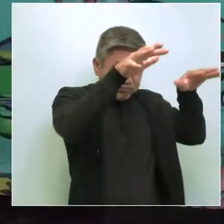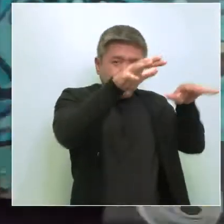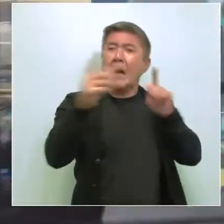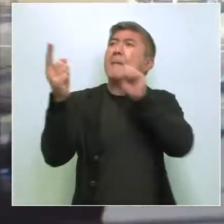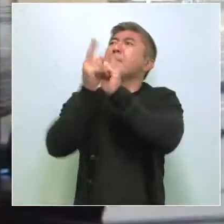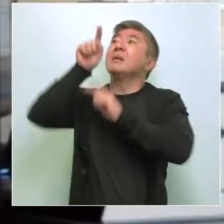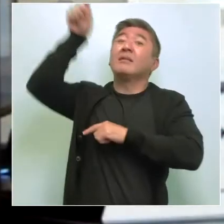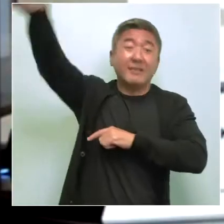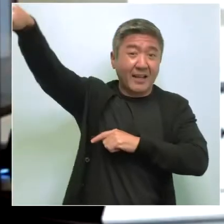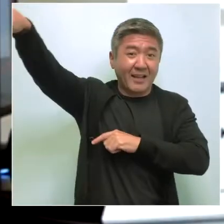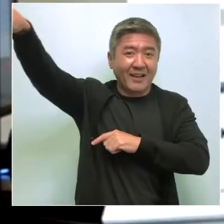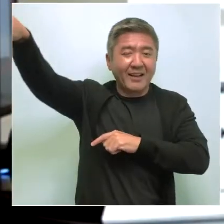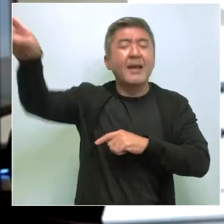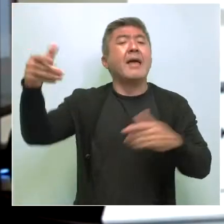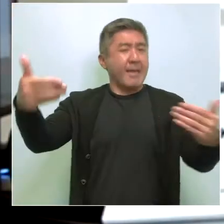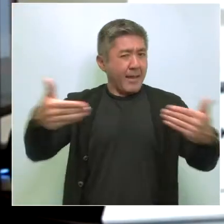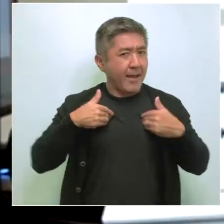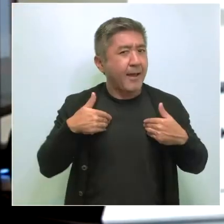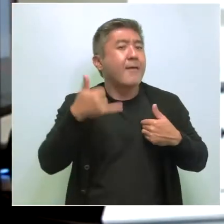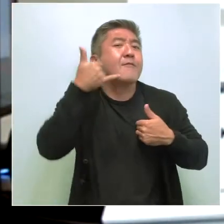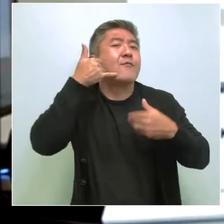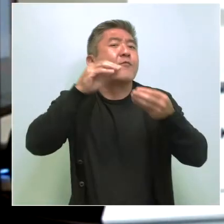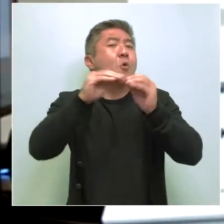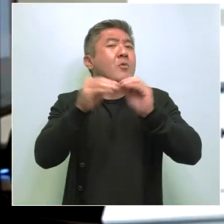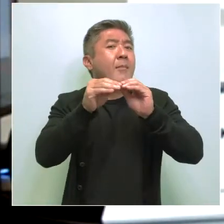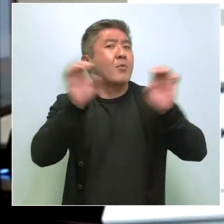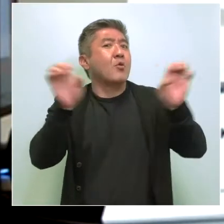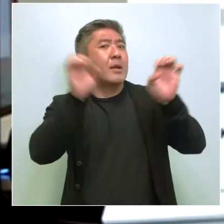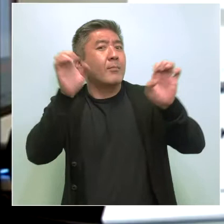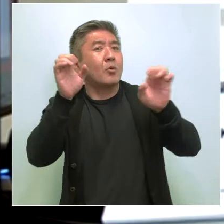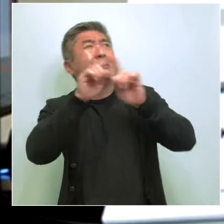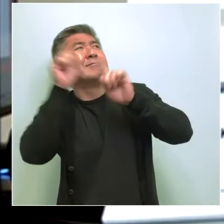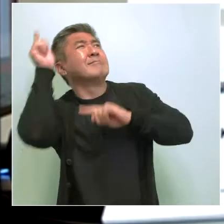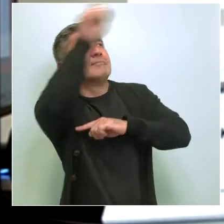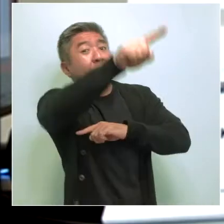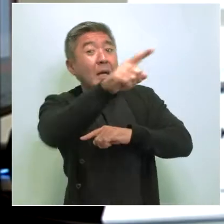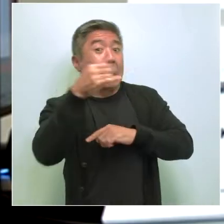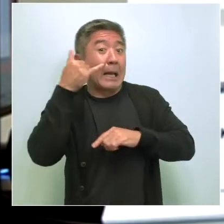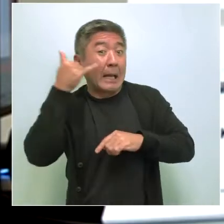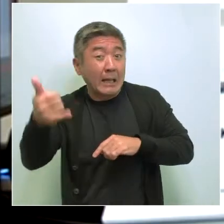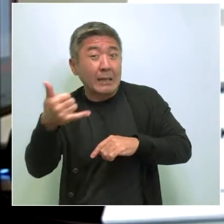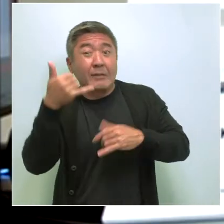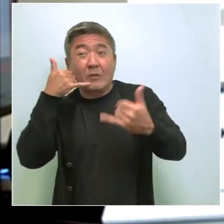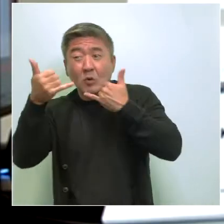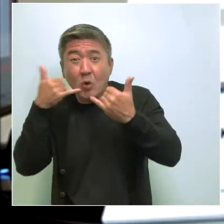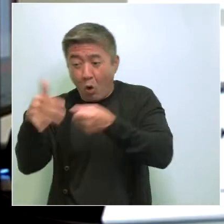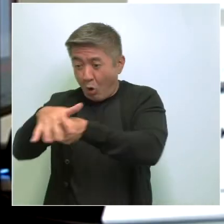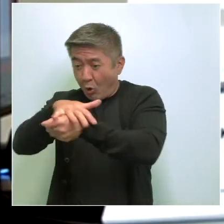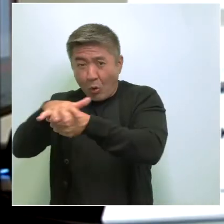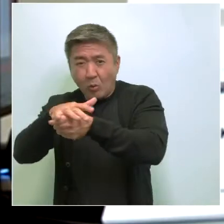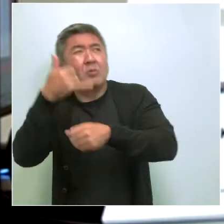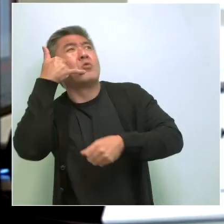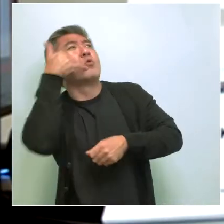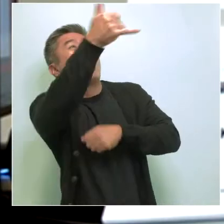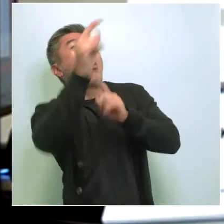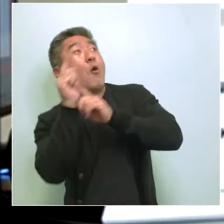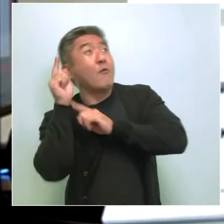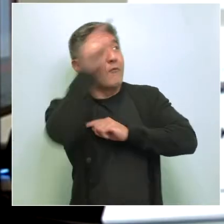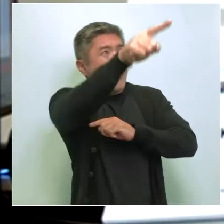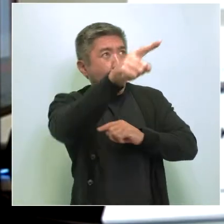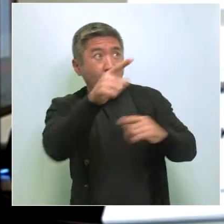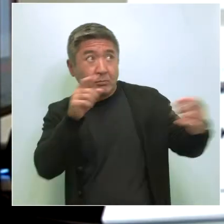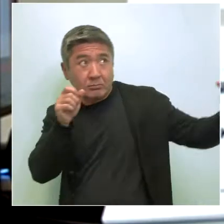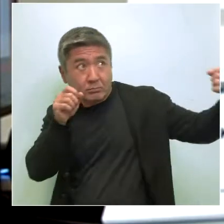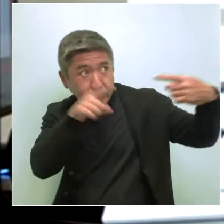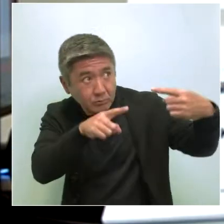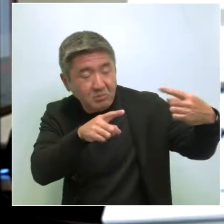return home. It is also helpful to have an out-of-area emergency contact if local phone lines are overloaded or out of service.